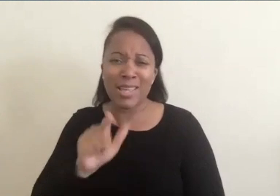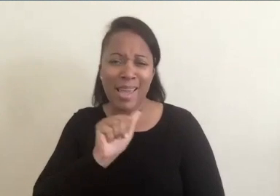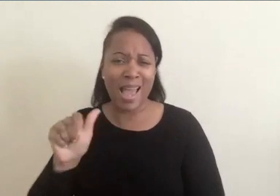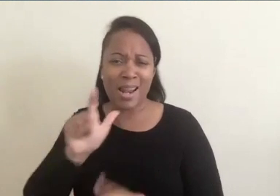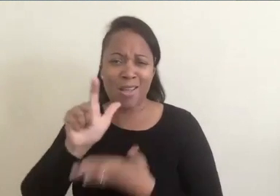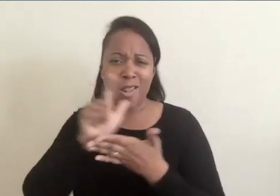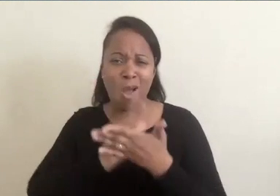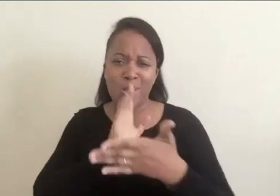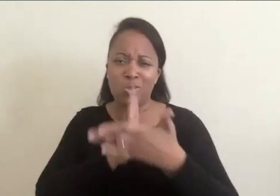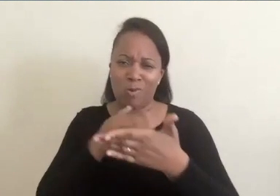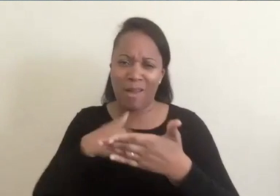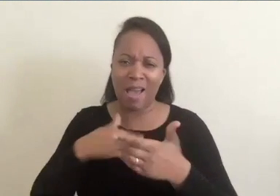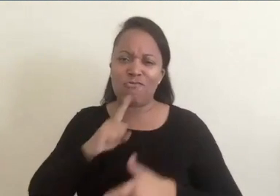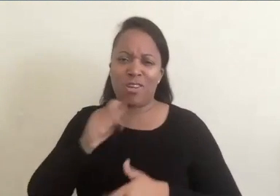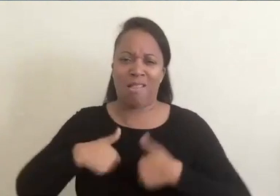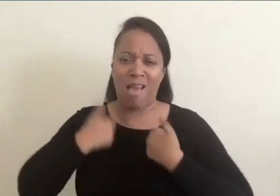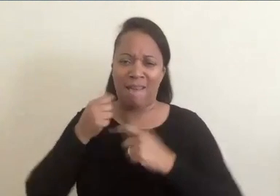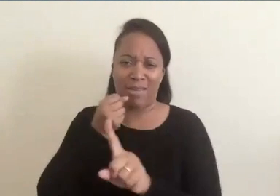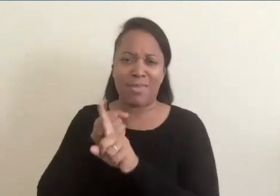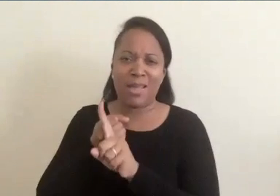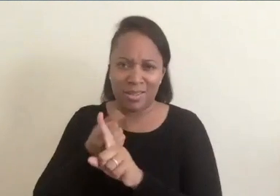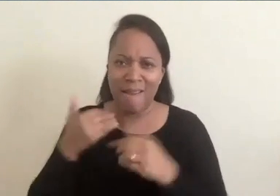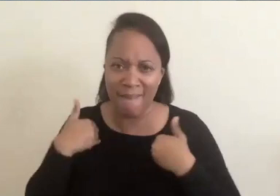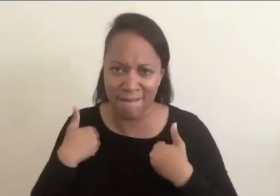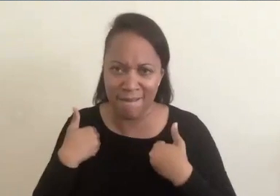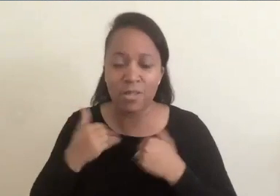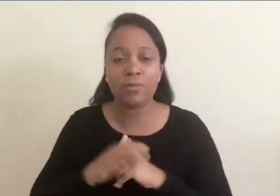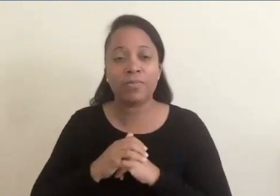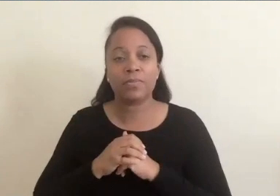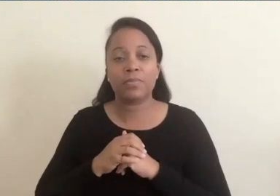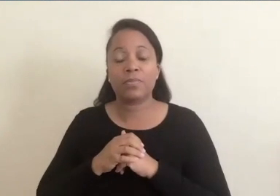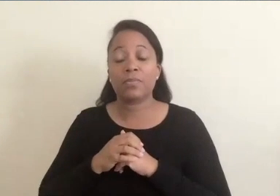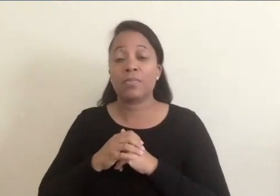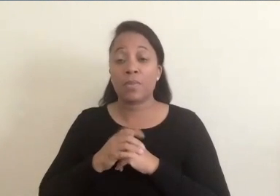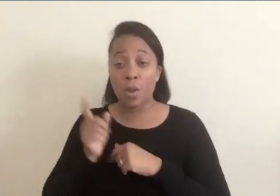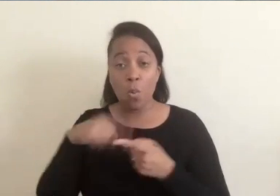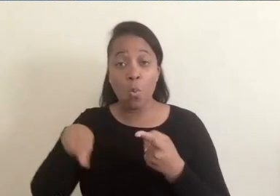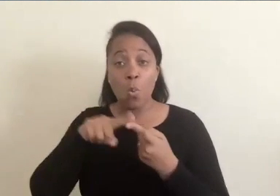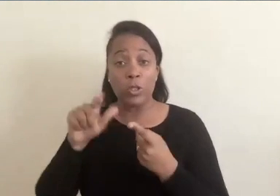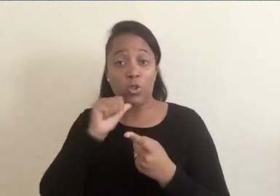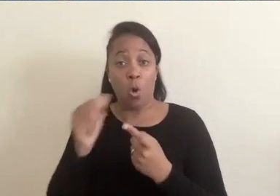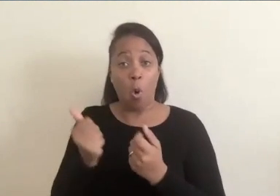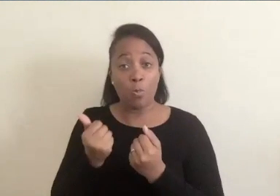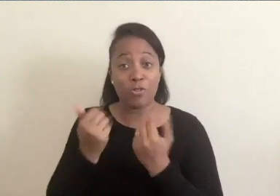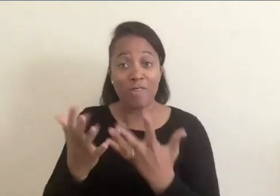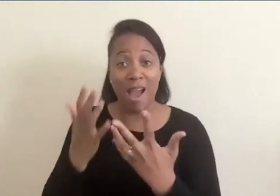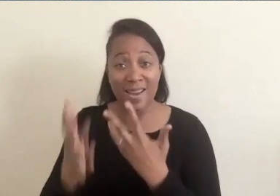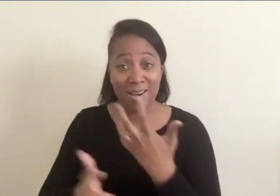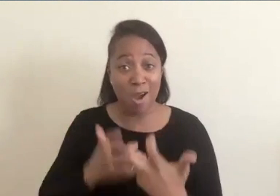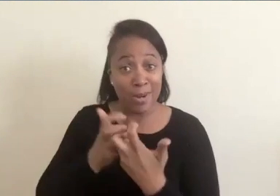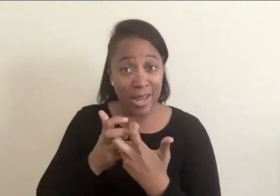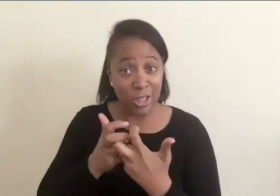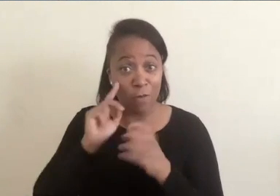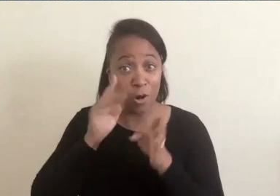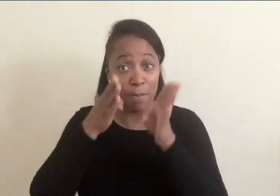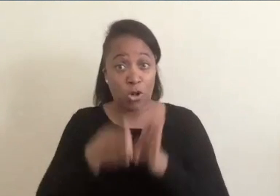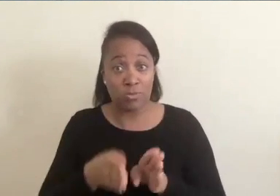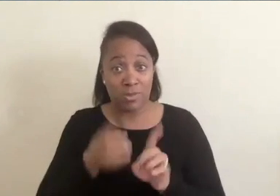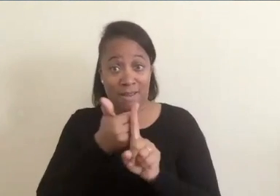life implications. When you don't accommodate a person with a